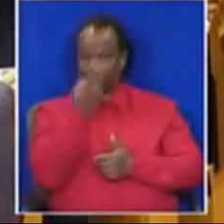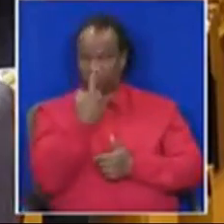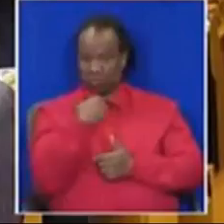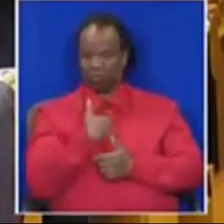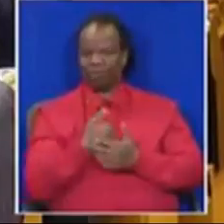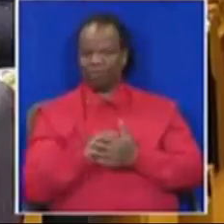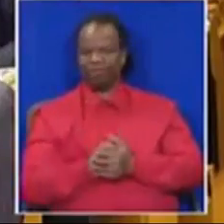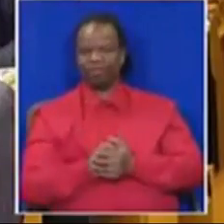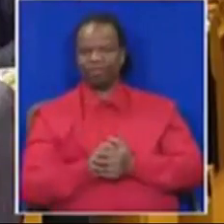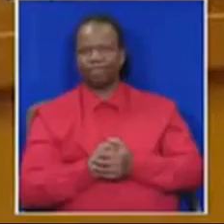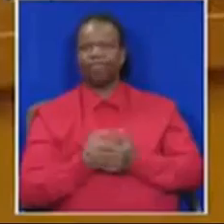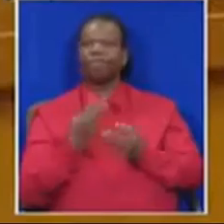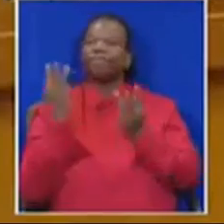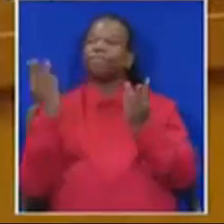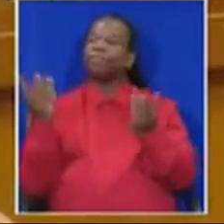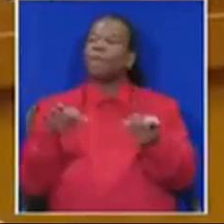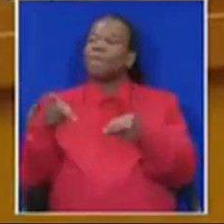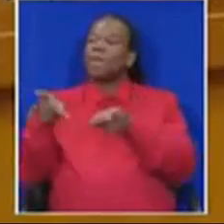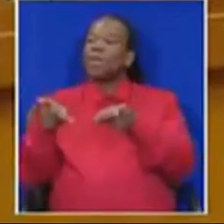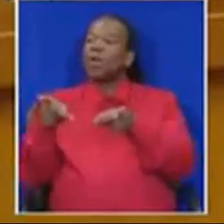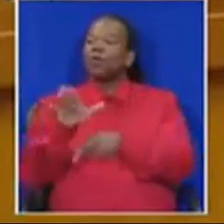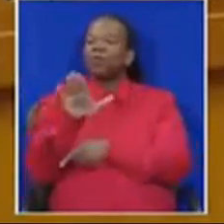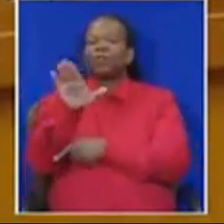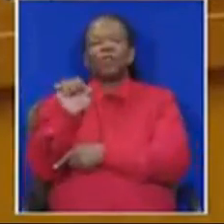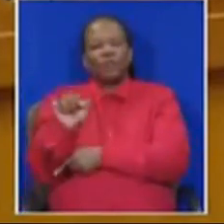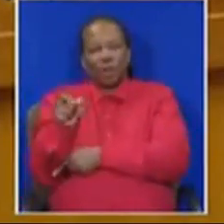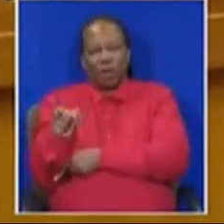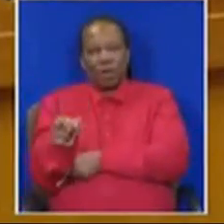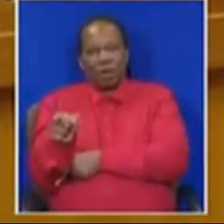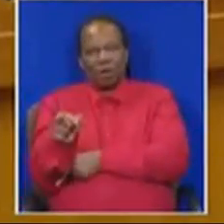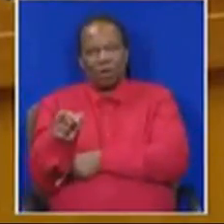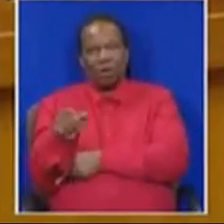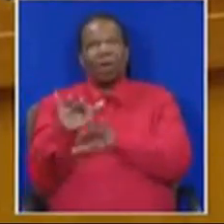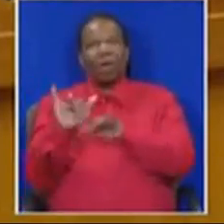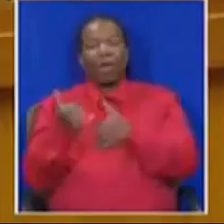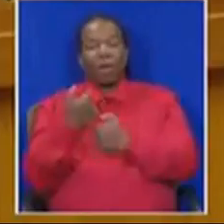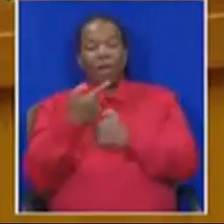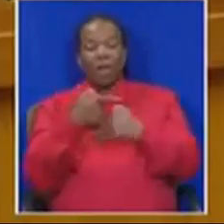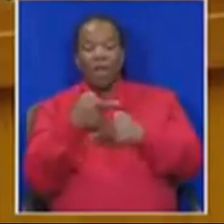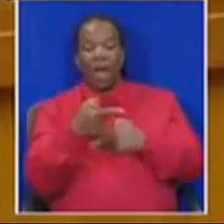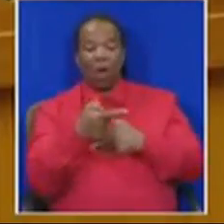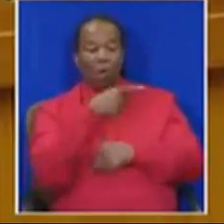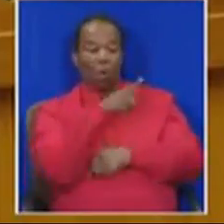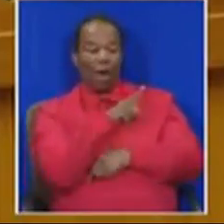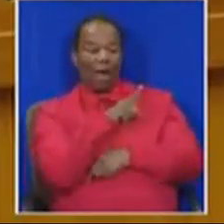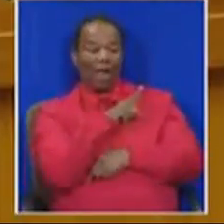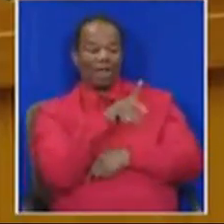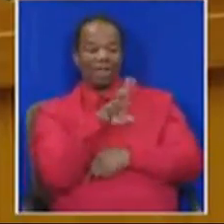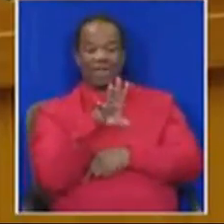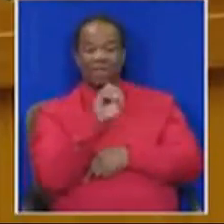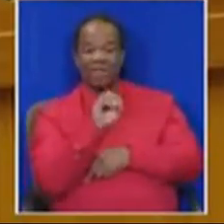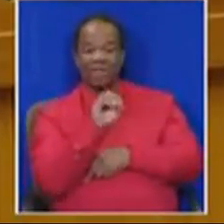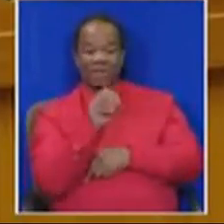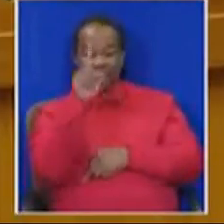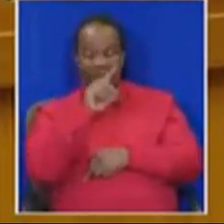Fellow South Africans, in just over 150 days from now,